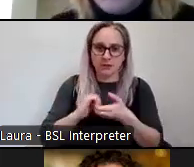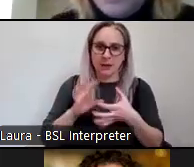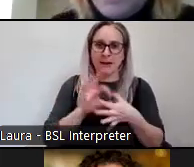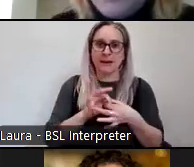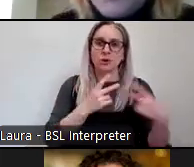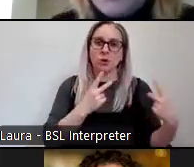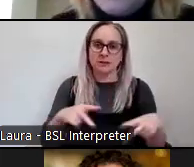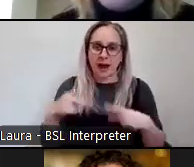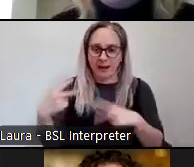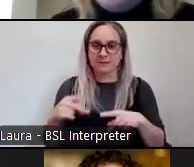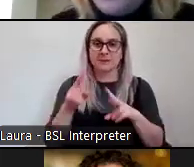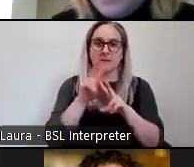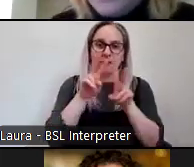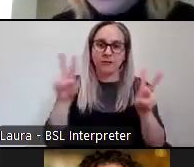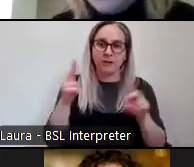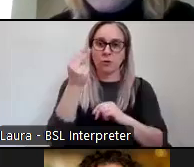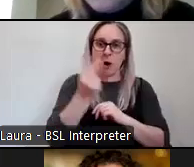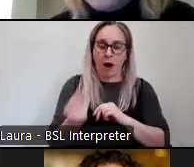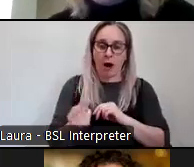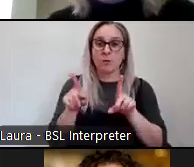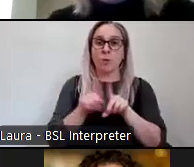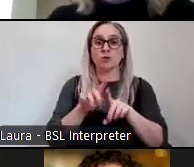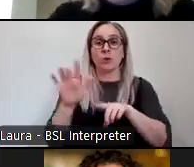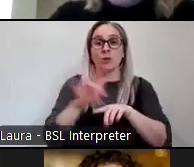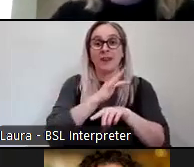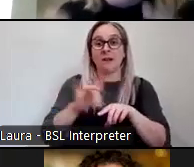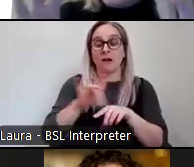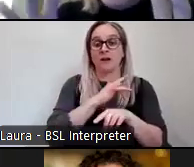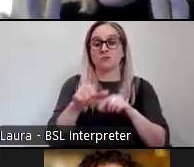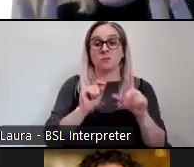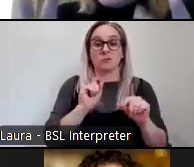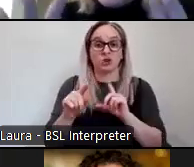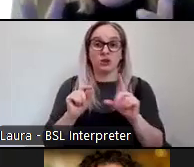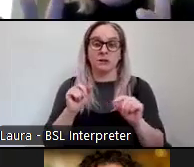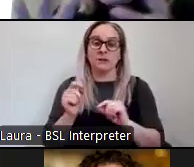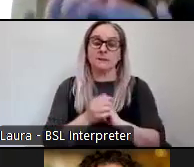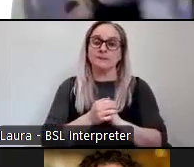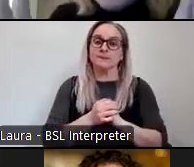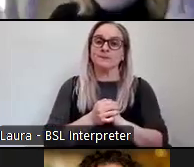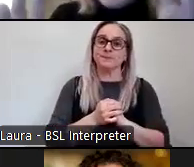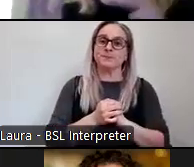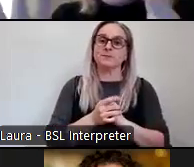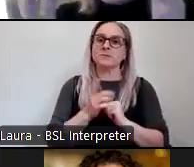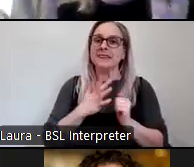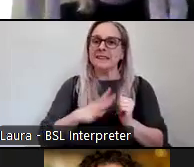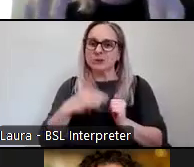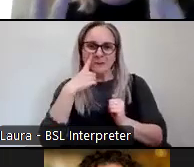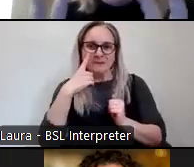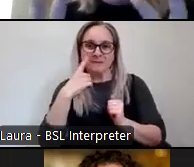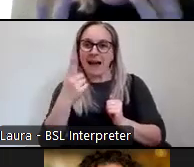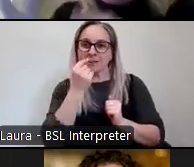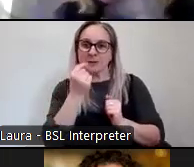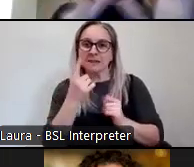in visual arts, and in the theatre sectors. You do need to look at the eligibility and